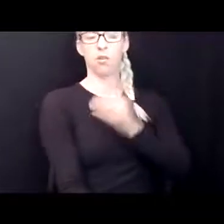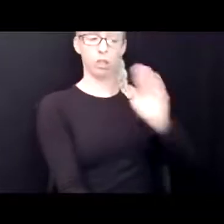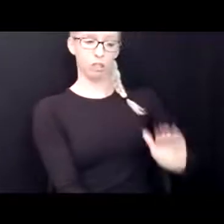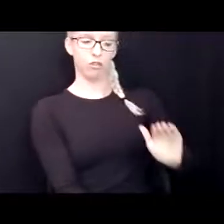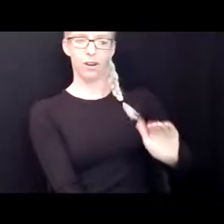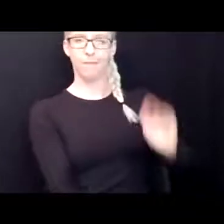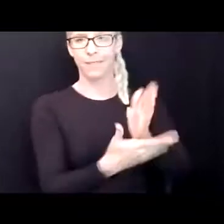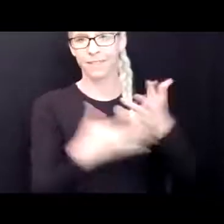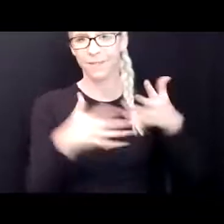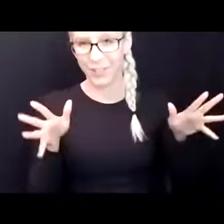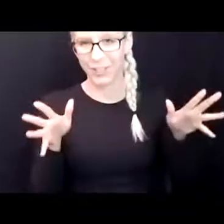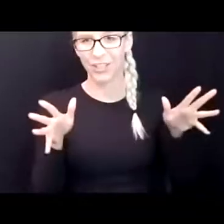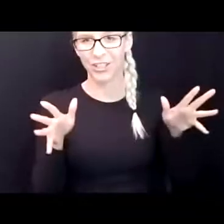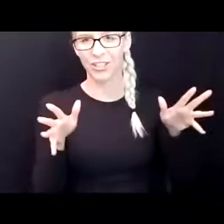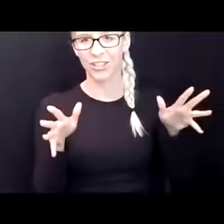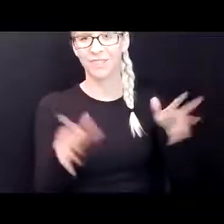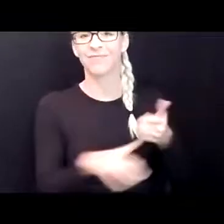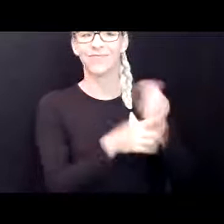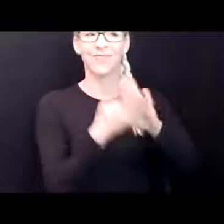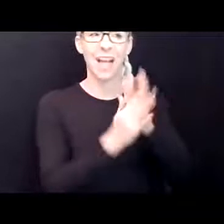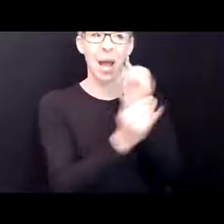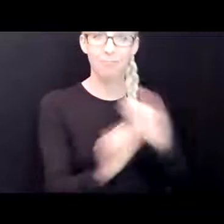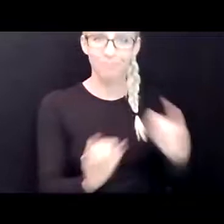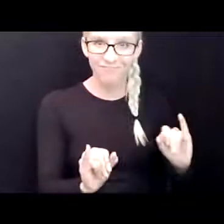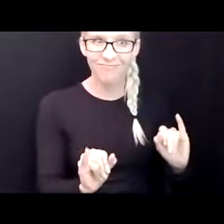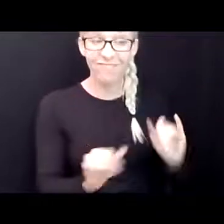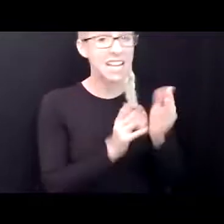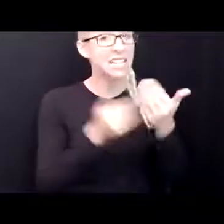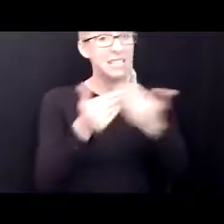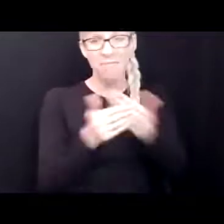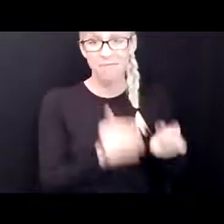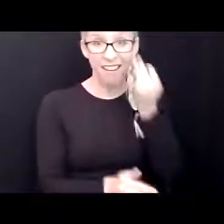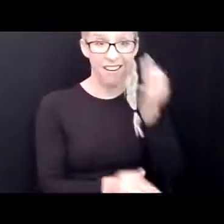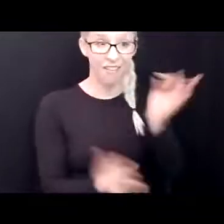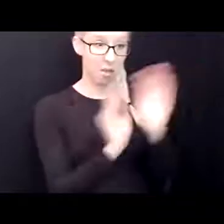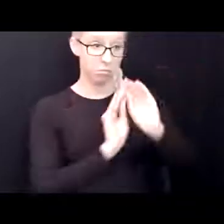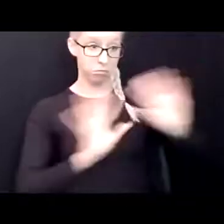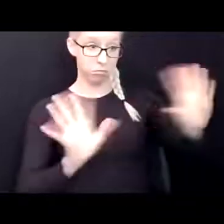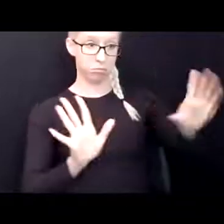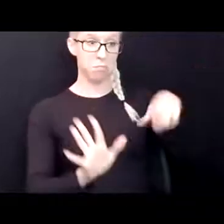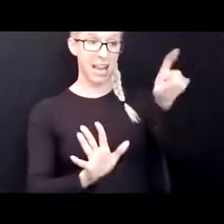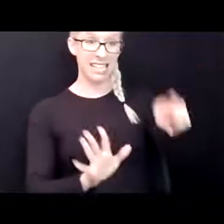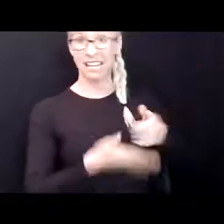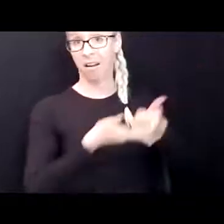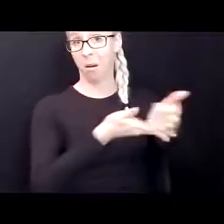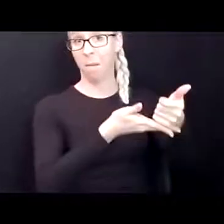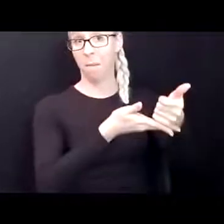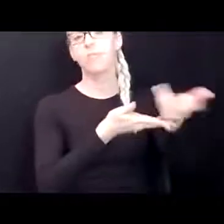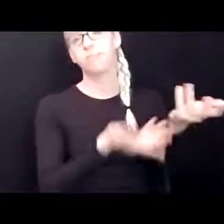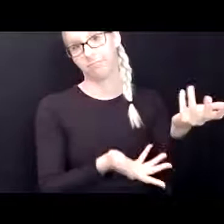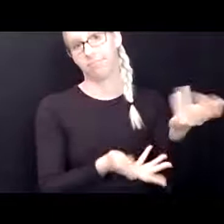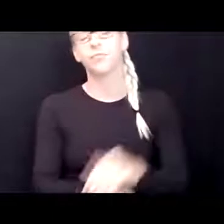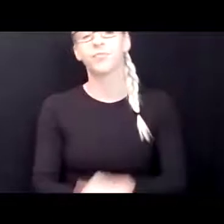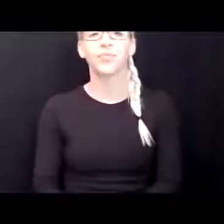child, even if it's very clear and obvious that they still need ongoing assistance. So, we're all presumed